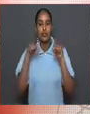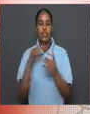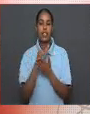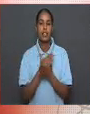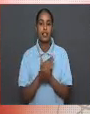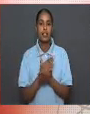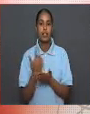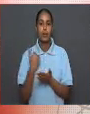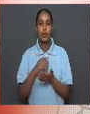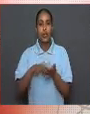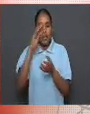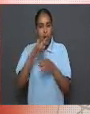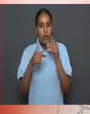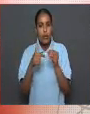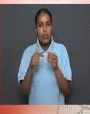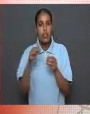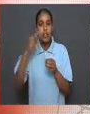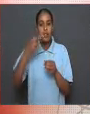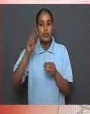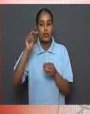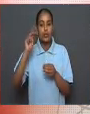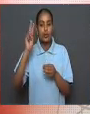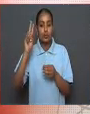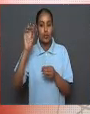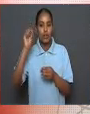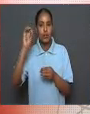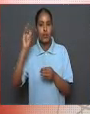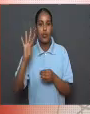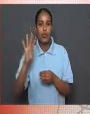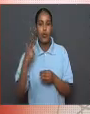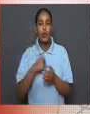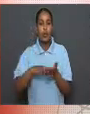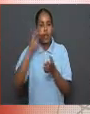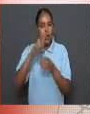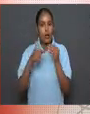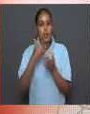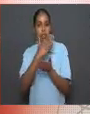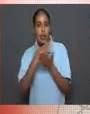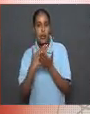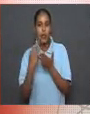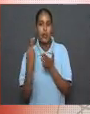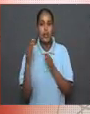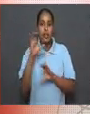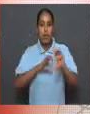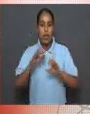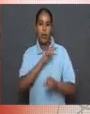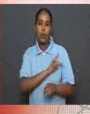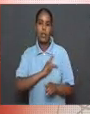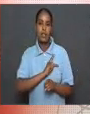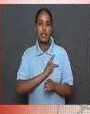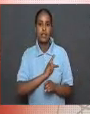In today's lesson, we learned about sulfuric acid. We learned about some of its